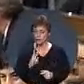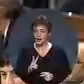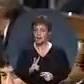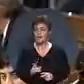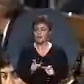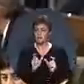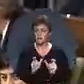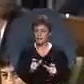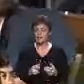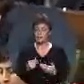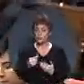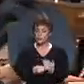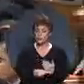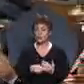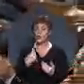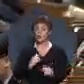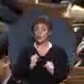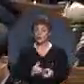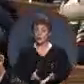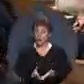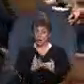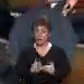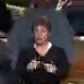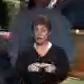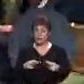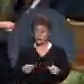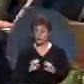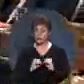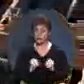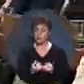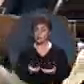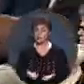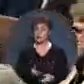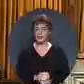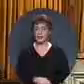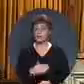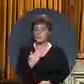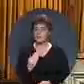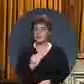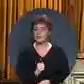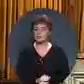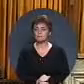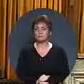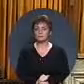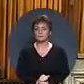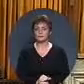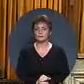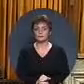Thank you. Honourable member for Malpeque.